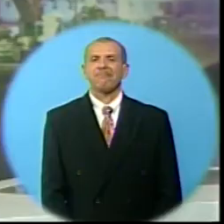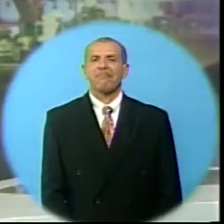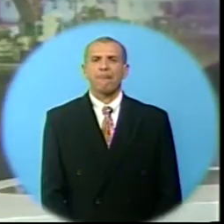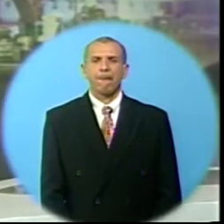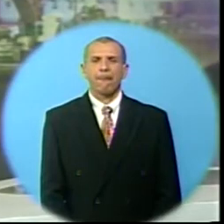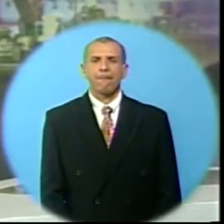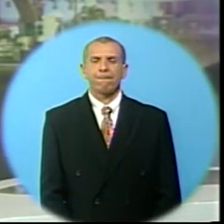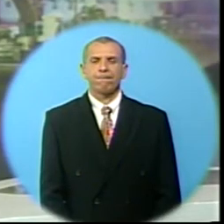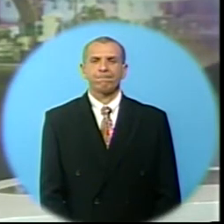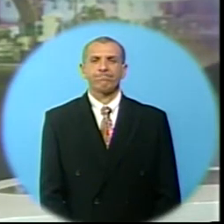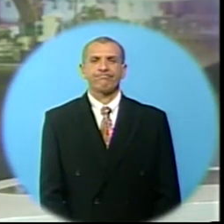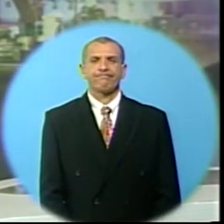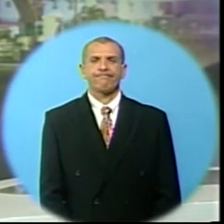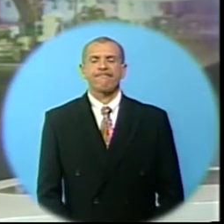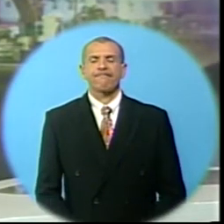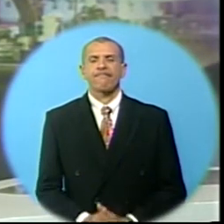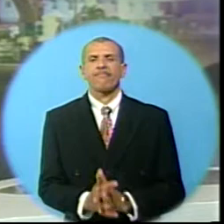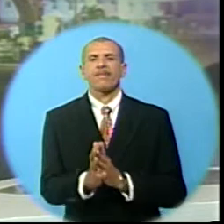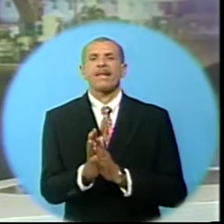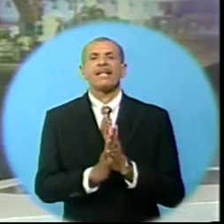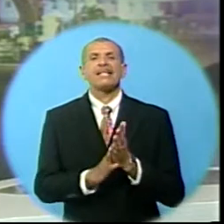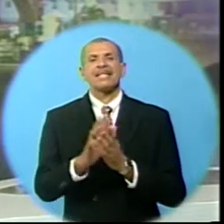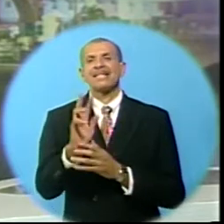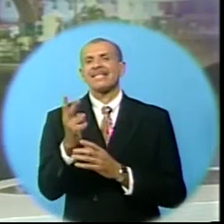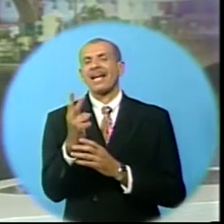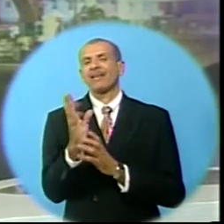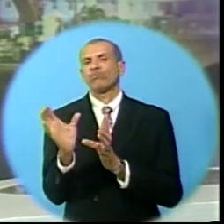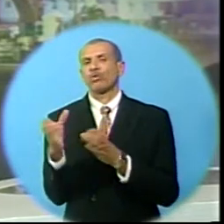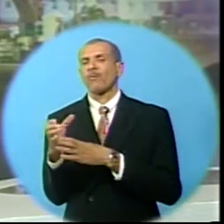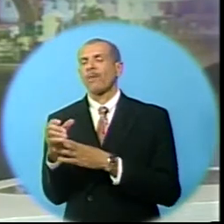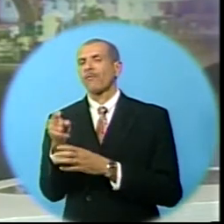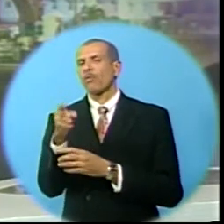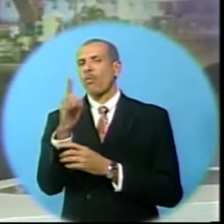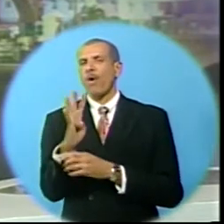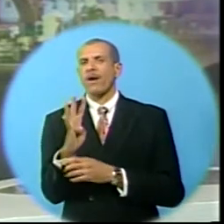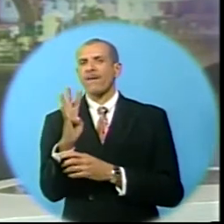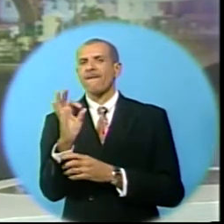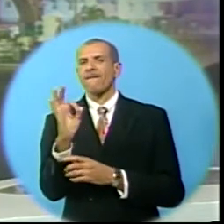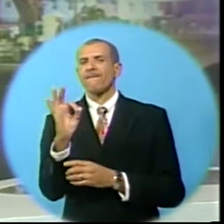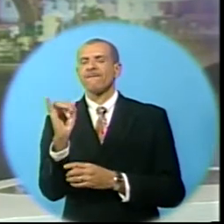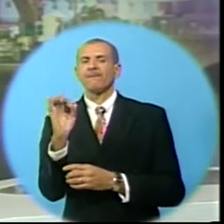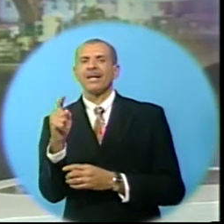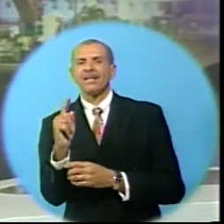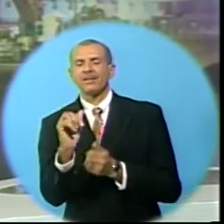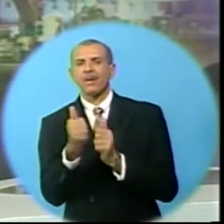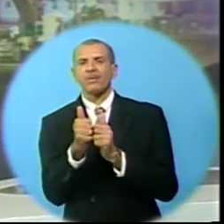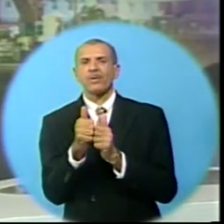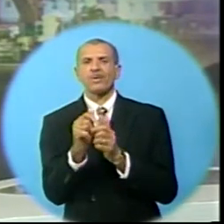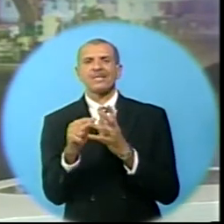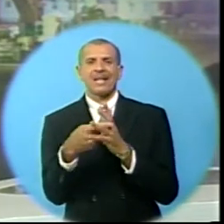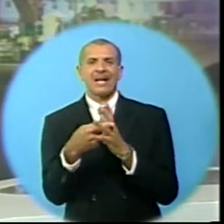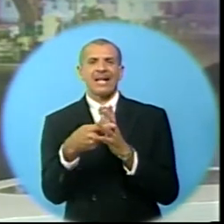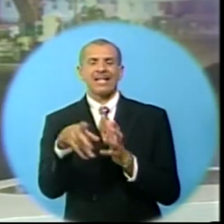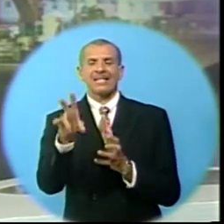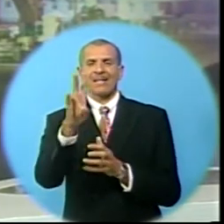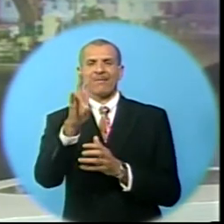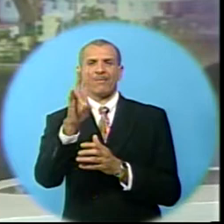Sports. Thanks, Anne-Marie. The second set of quarterfinal matches were scheduled to start at 7